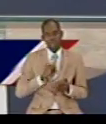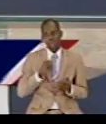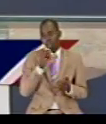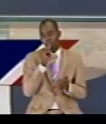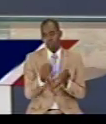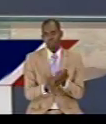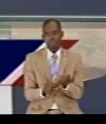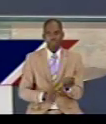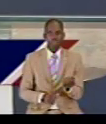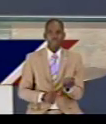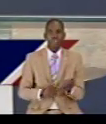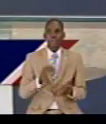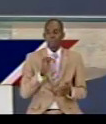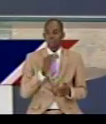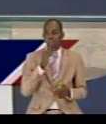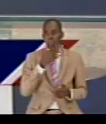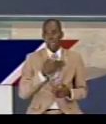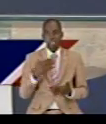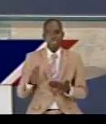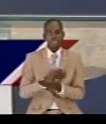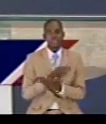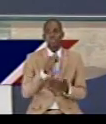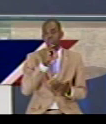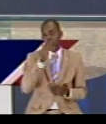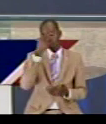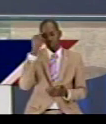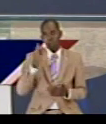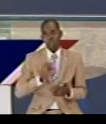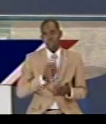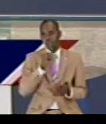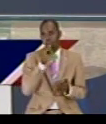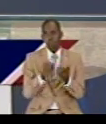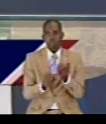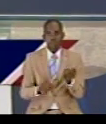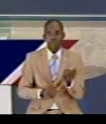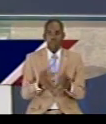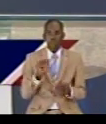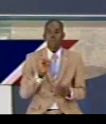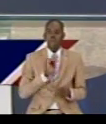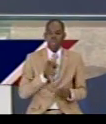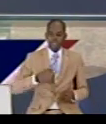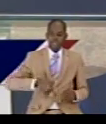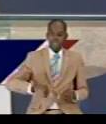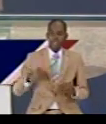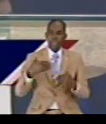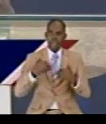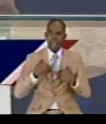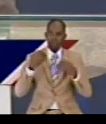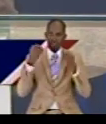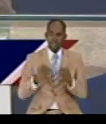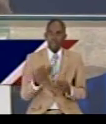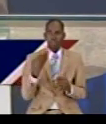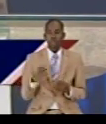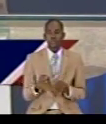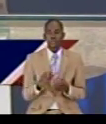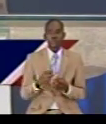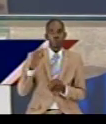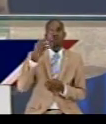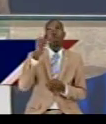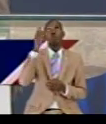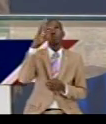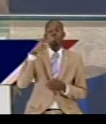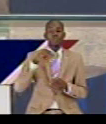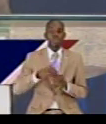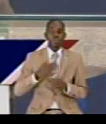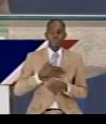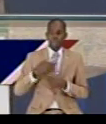you is not because I am backsliding. I still have the witness of the Spirit in my heart. I'm a child of God. Thou